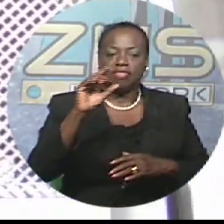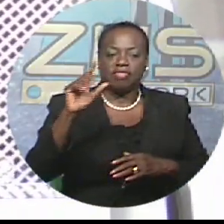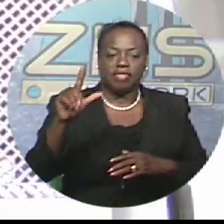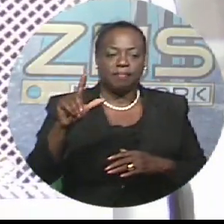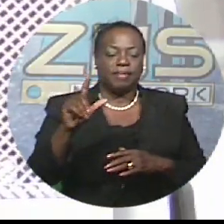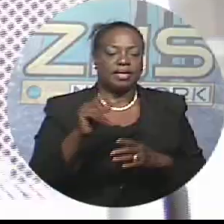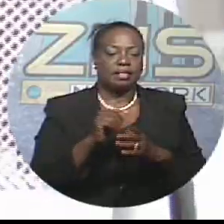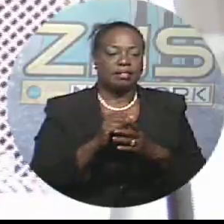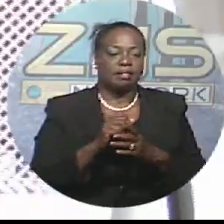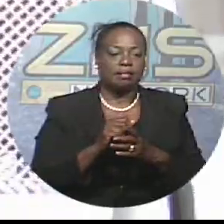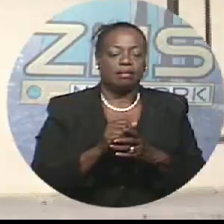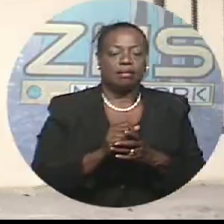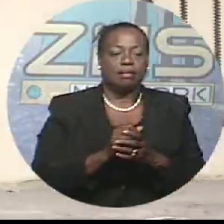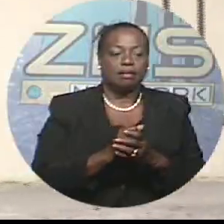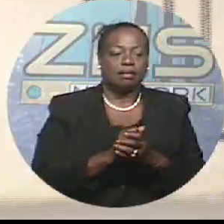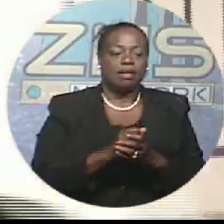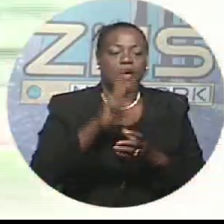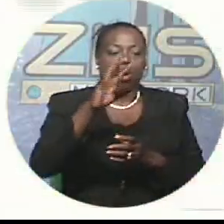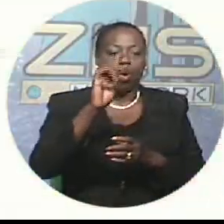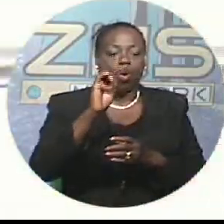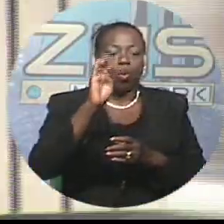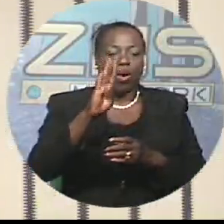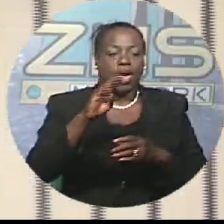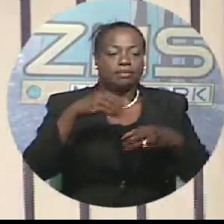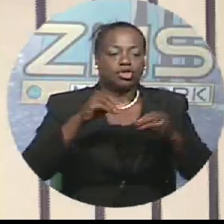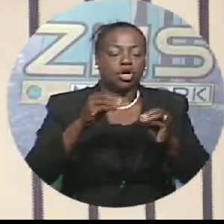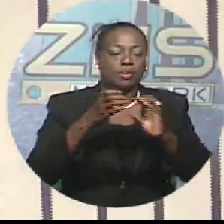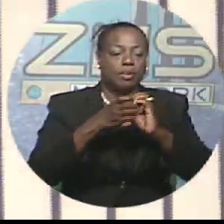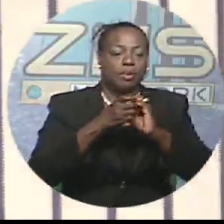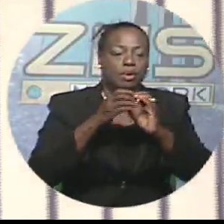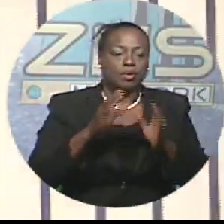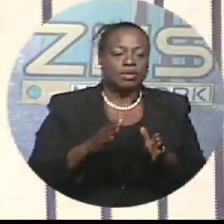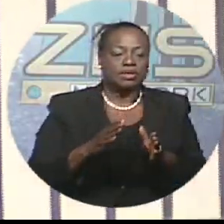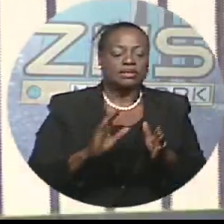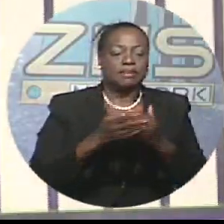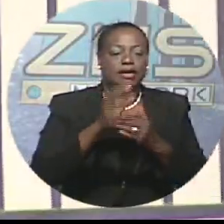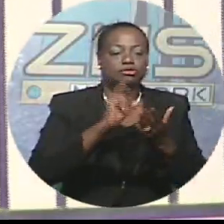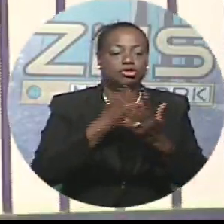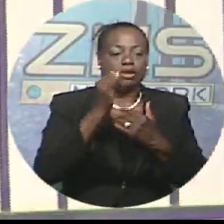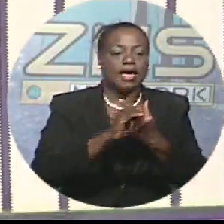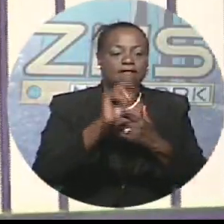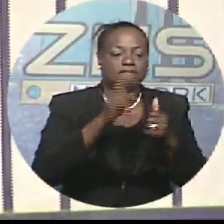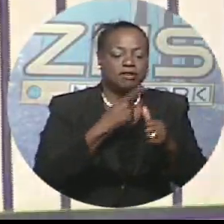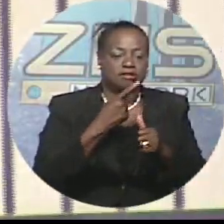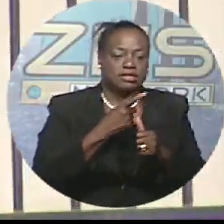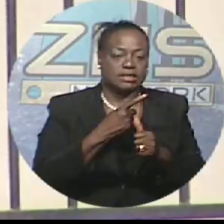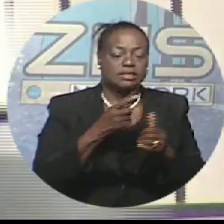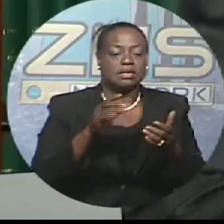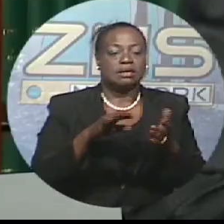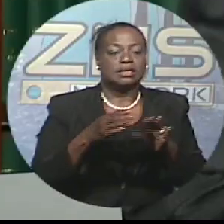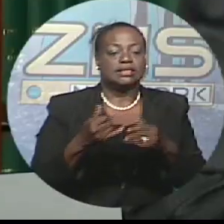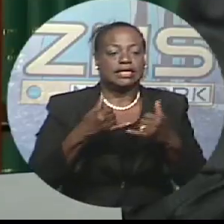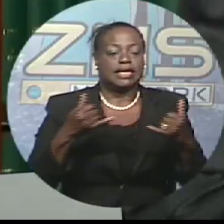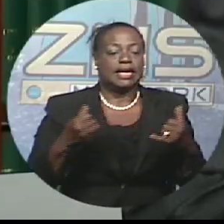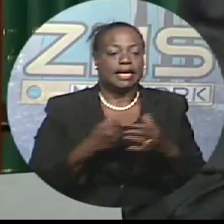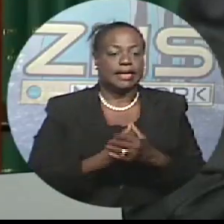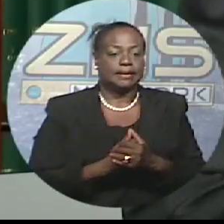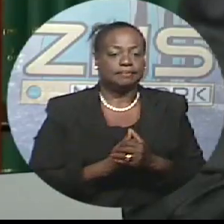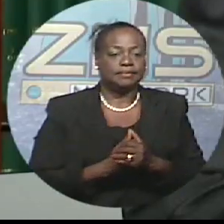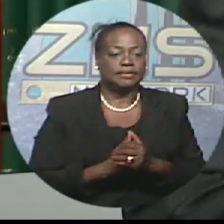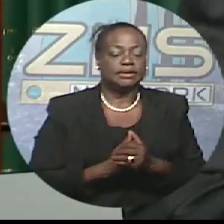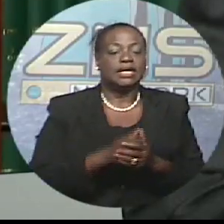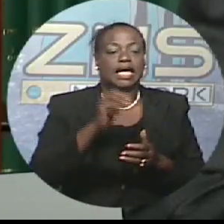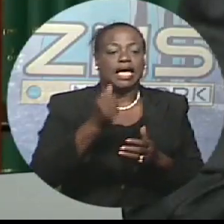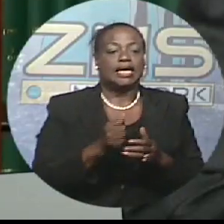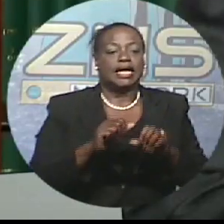are ready to meet the licensing criteria by the proposed July 1st deadline. Webshop industry as an area